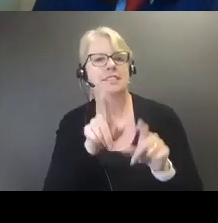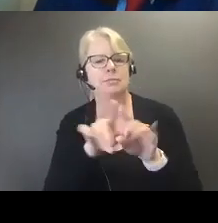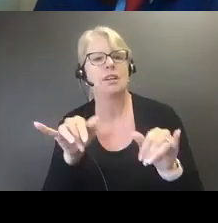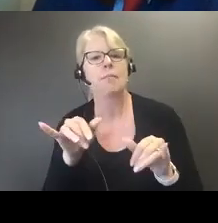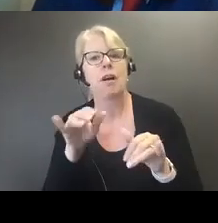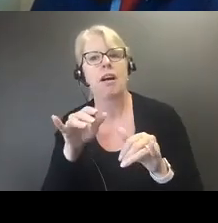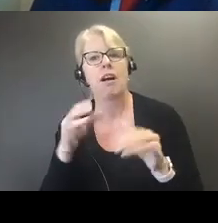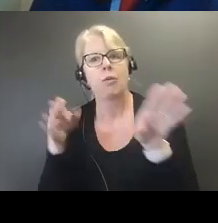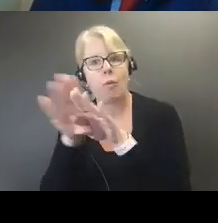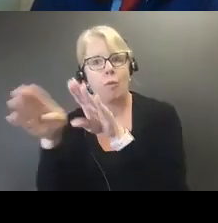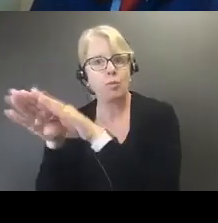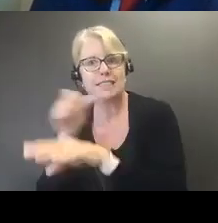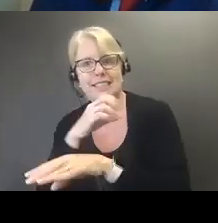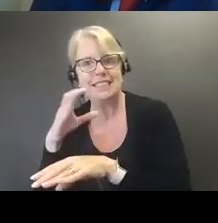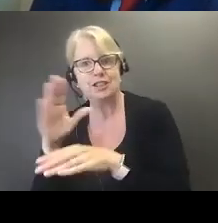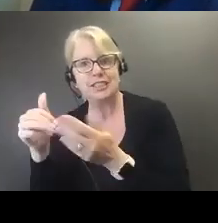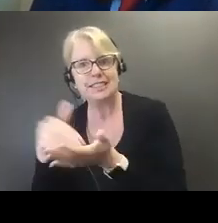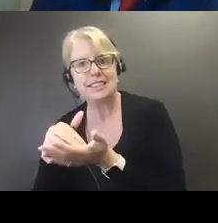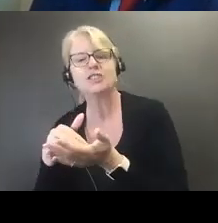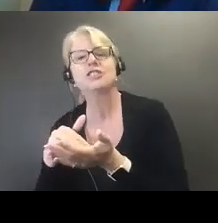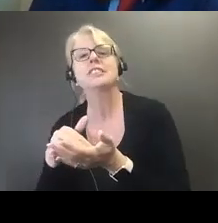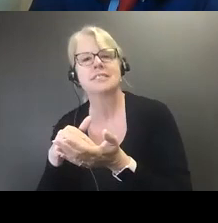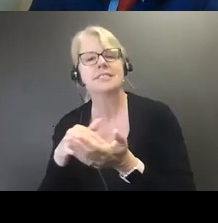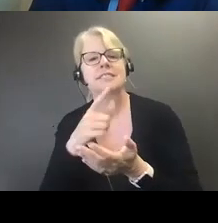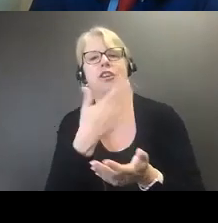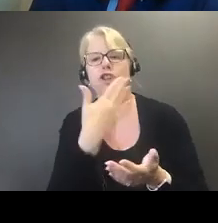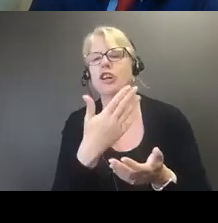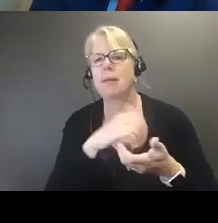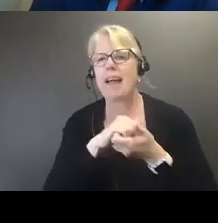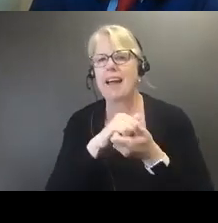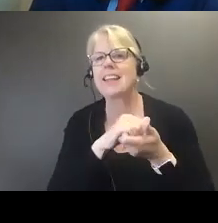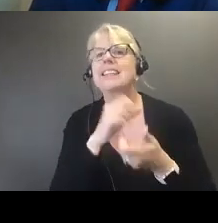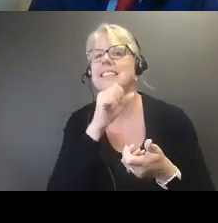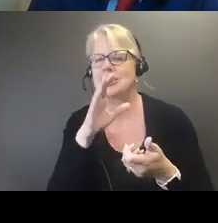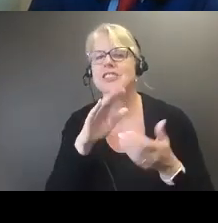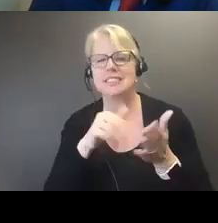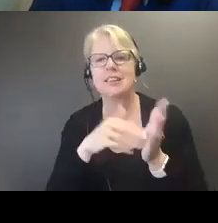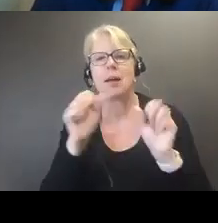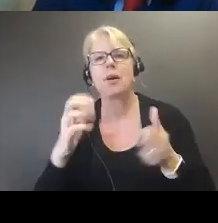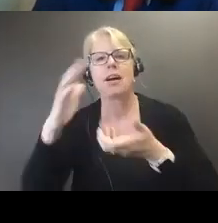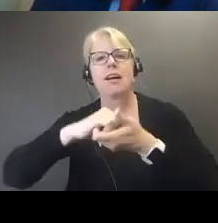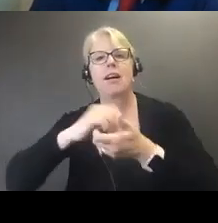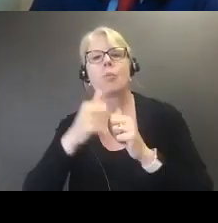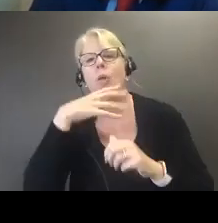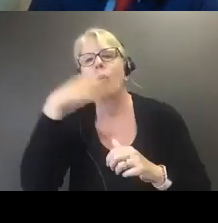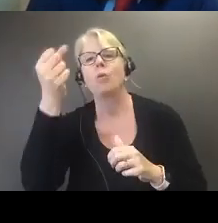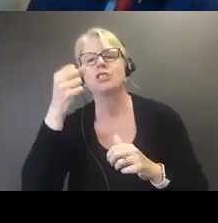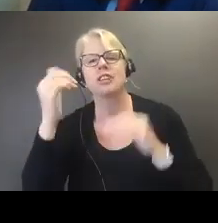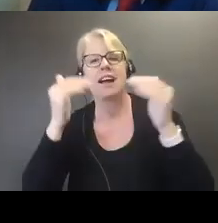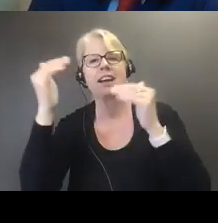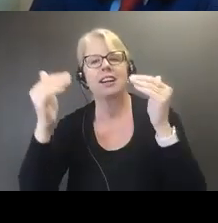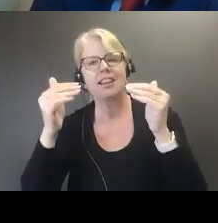of the centers, the Good Companion Senior Center was able to partner with the Older Adult Centers Association